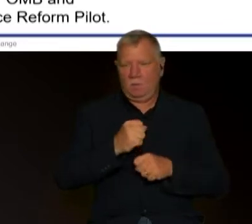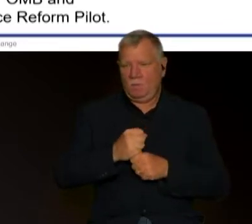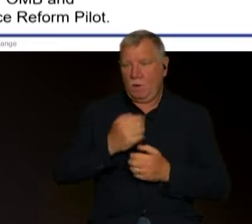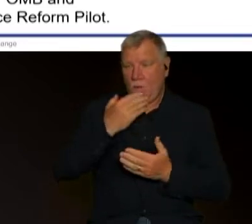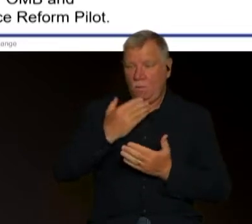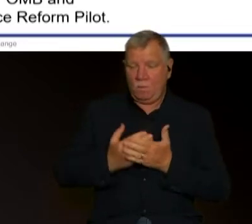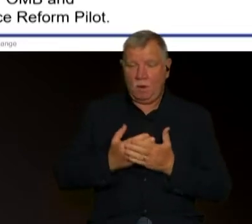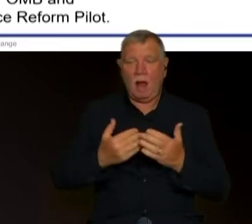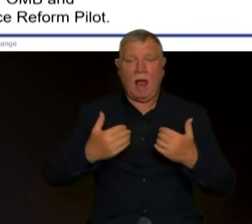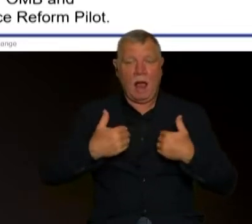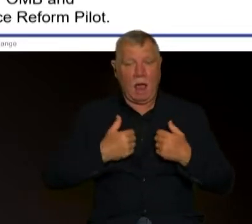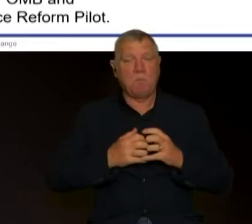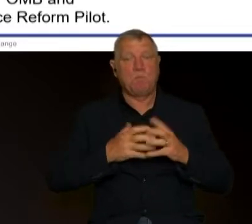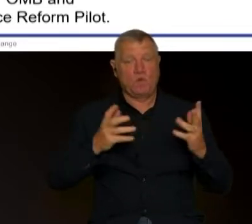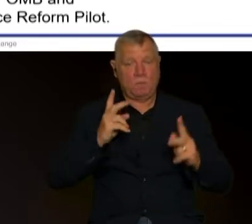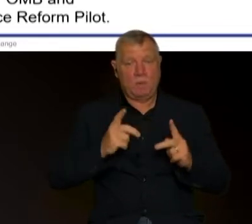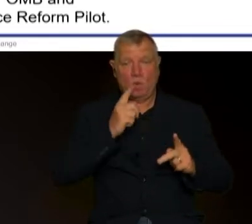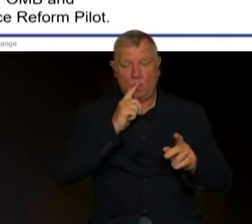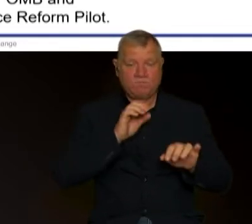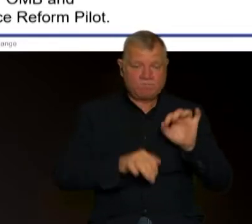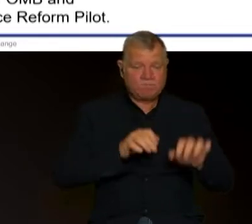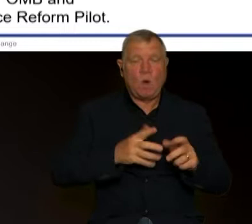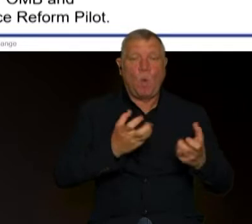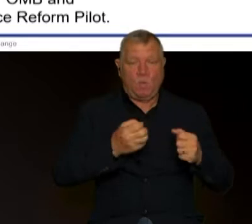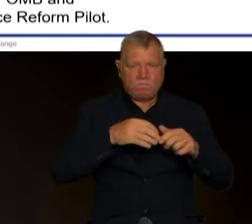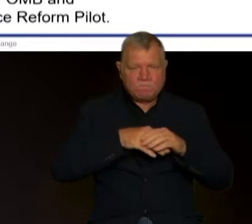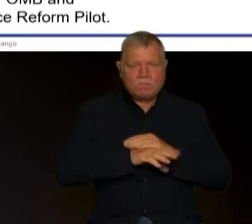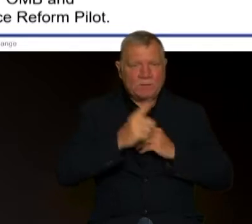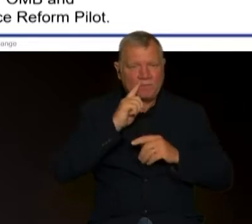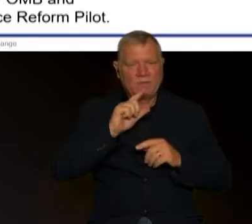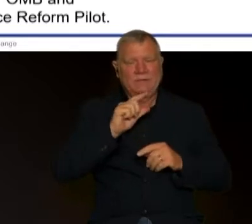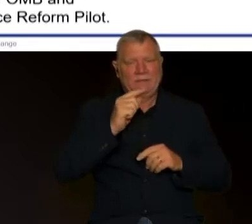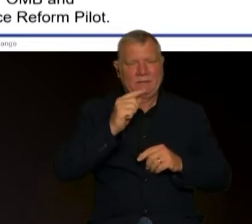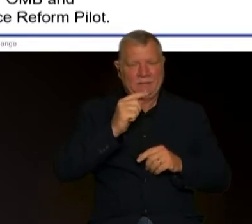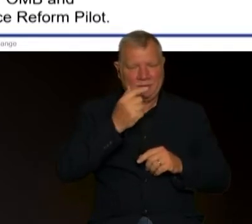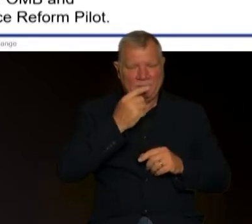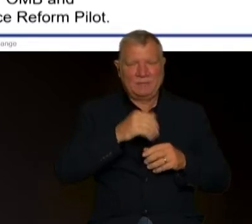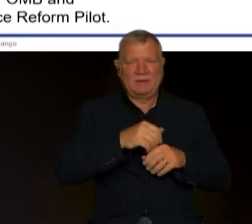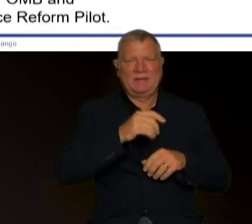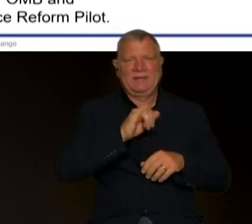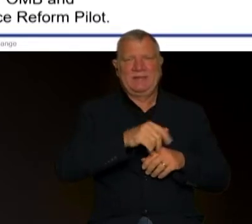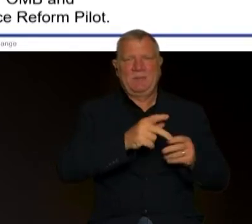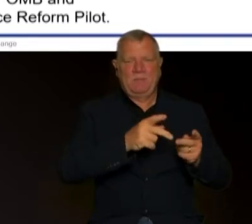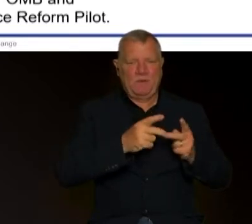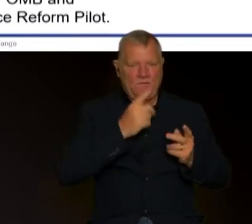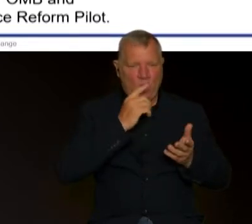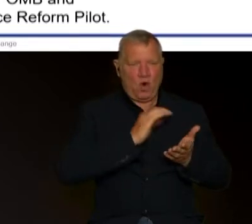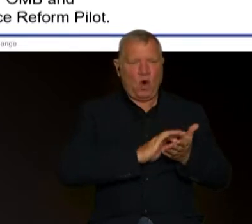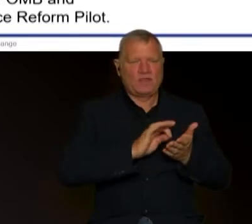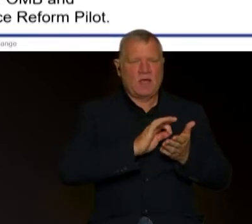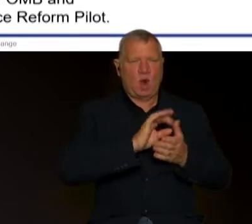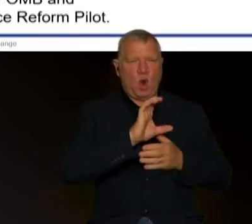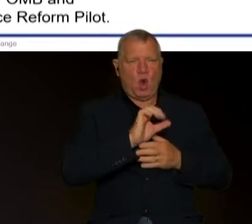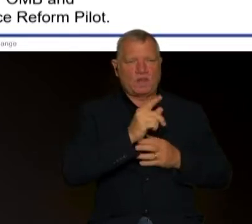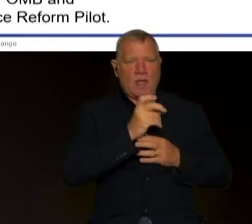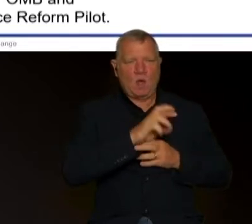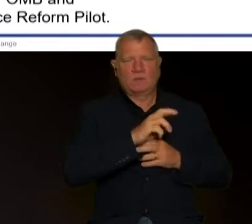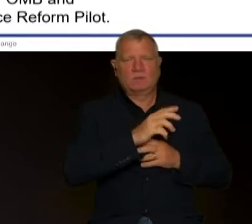now there's a good problem. We have too many people applying for work with the government of Puerto Rico. In this